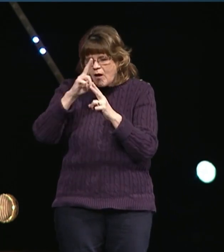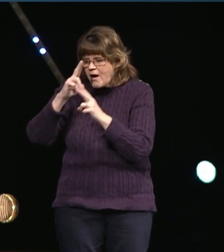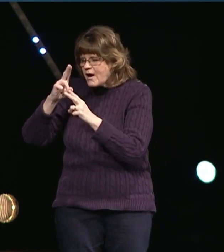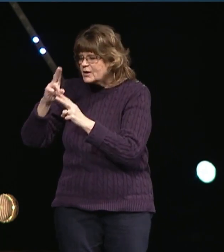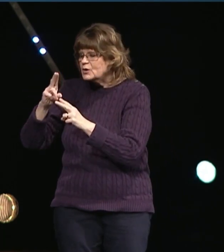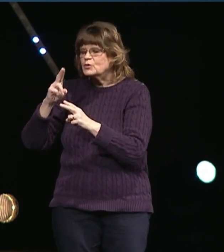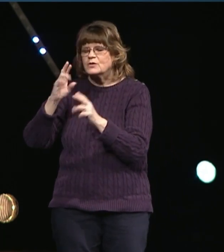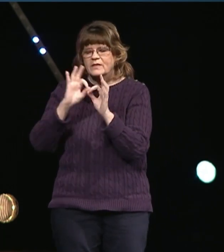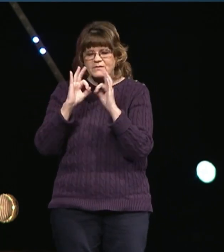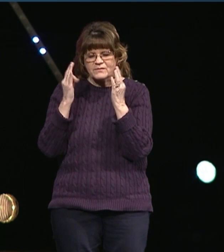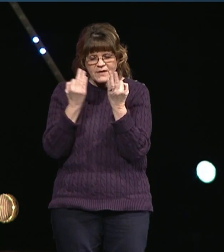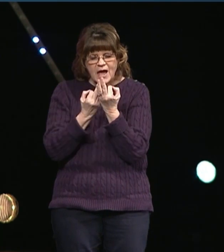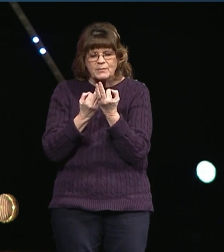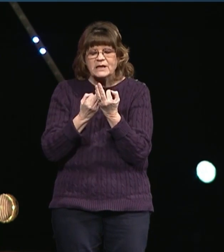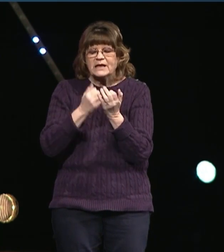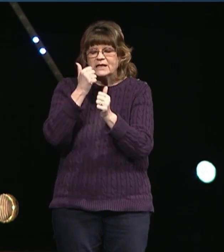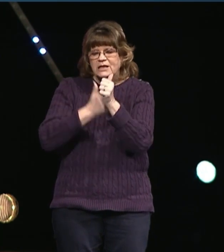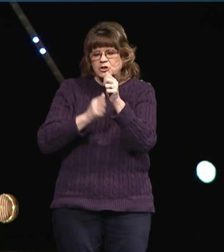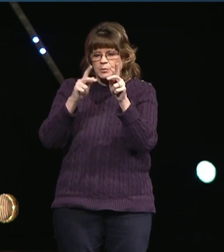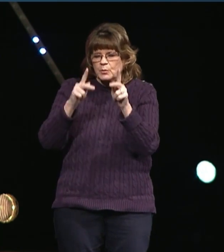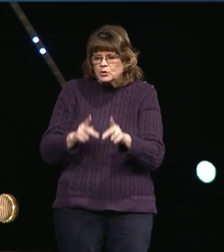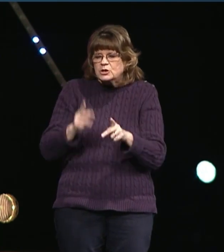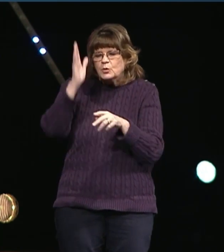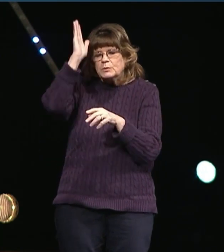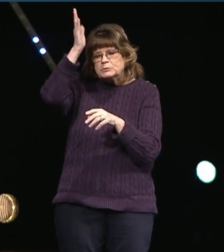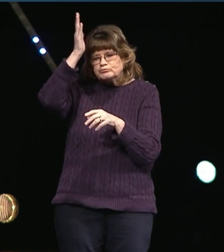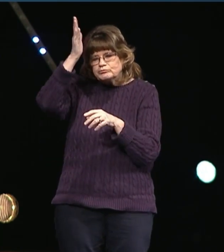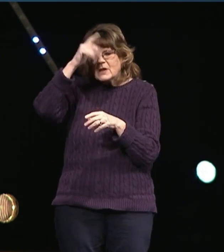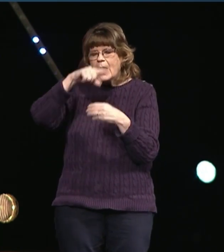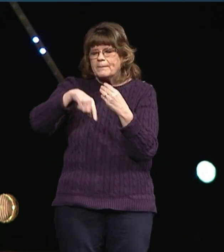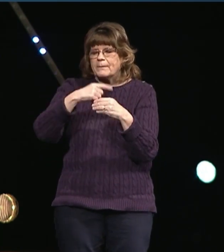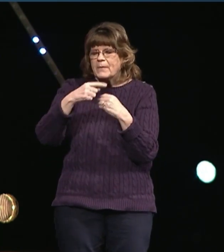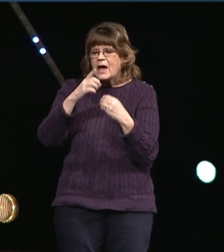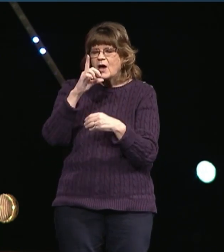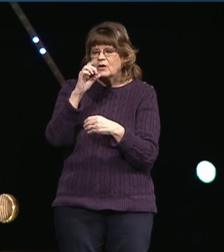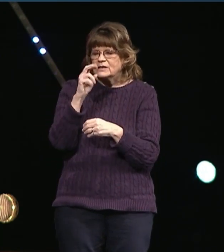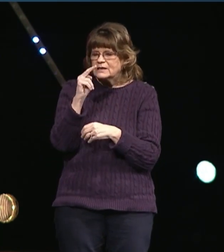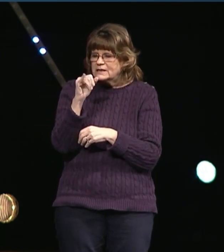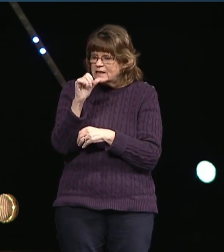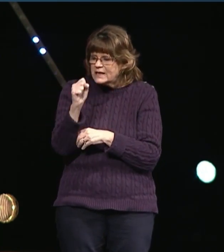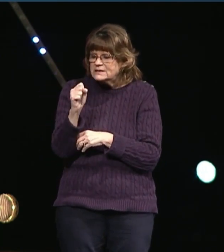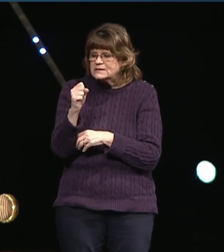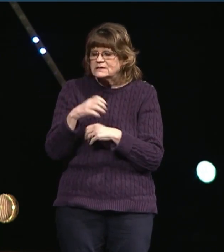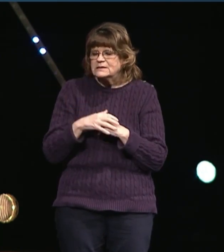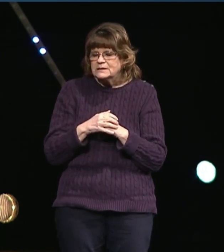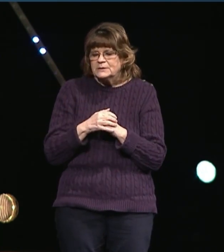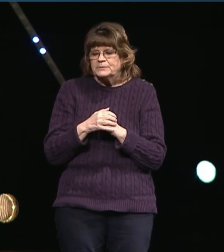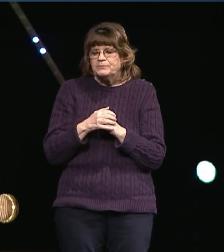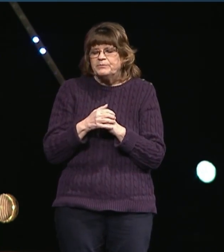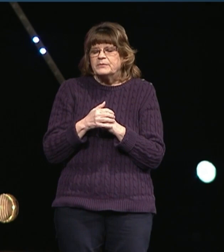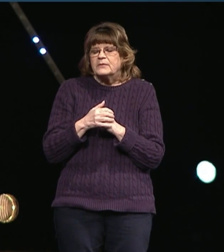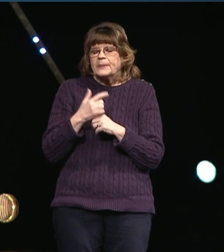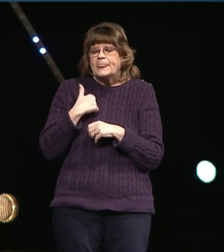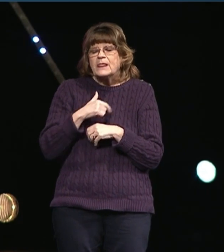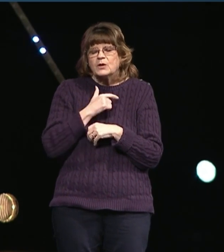will be sharing this morning. Would you be glorified here, Lord? I pray that